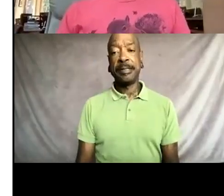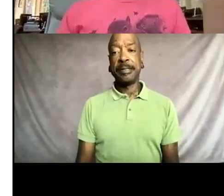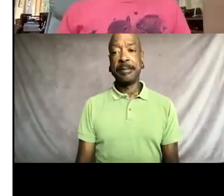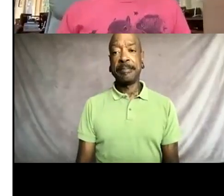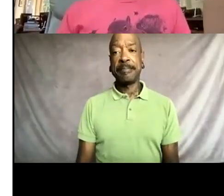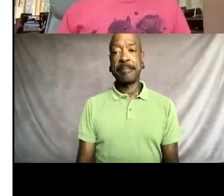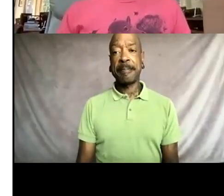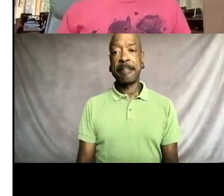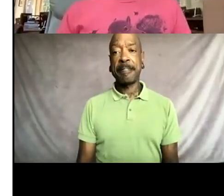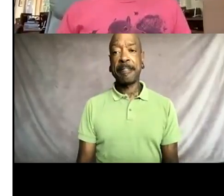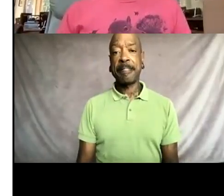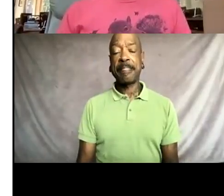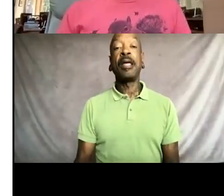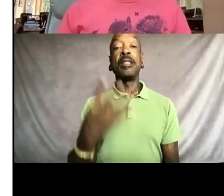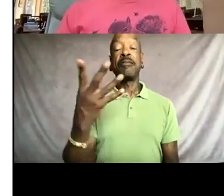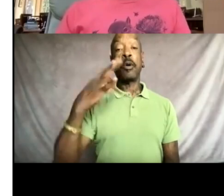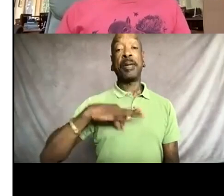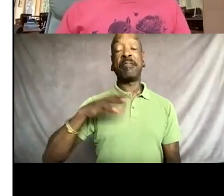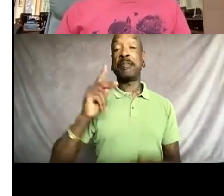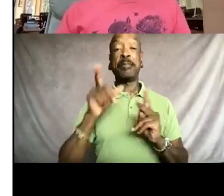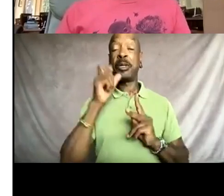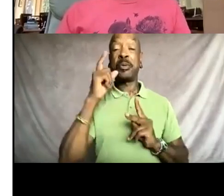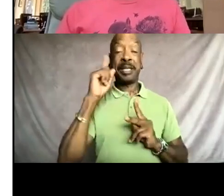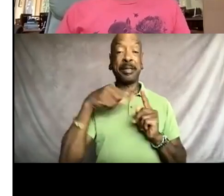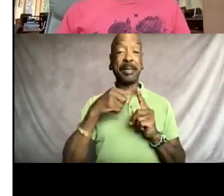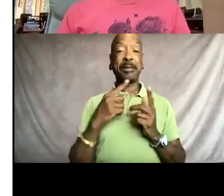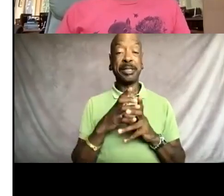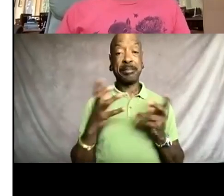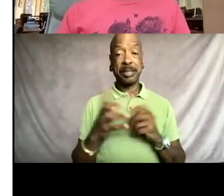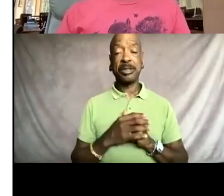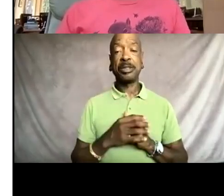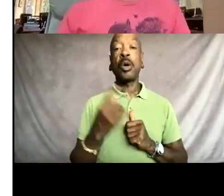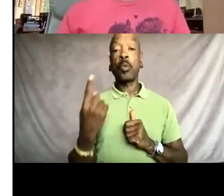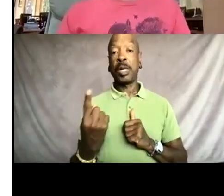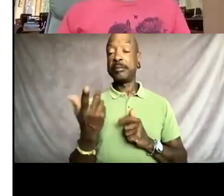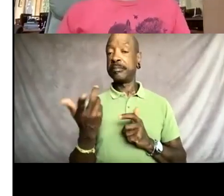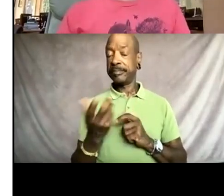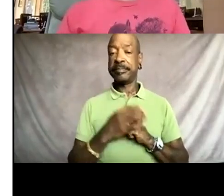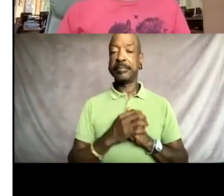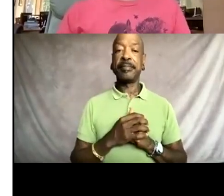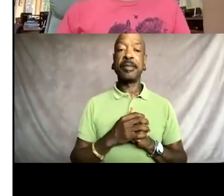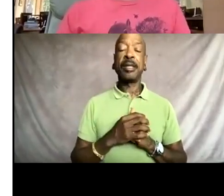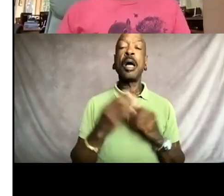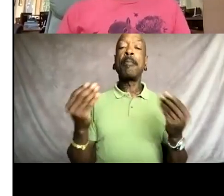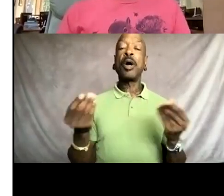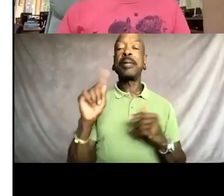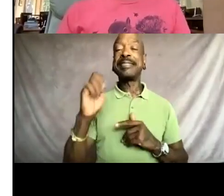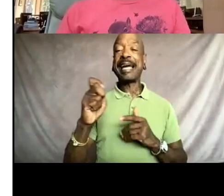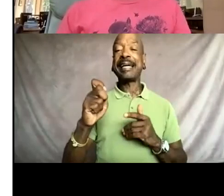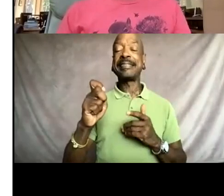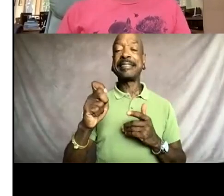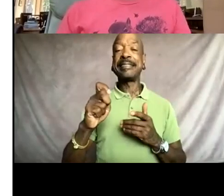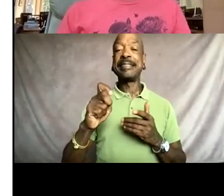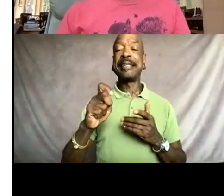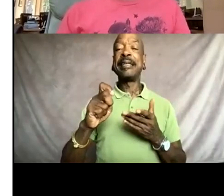But the four benefits that people don't think about as much, one is property tax exemption, which